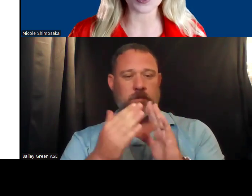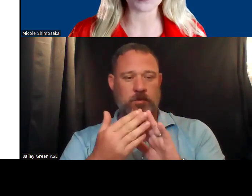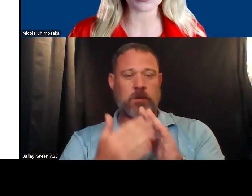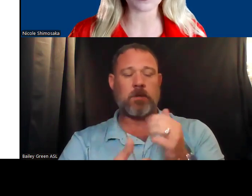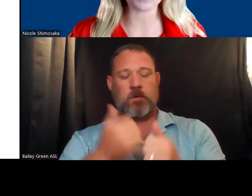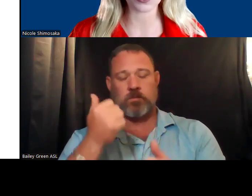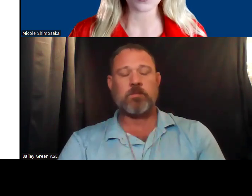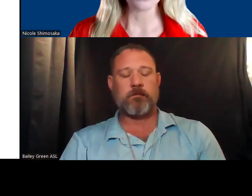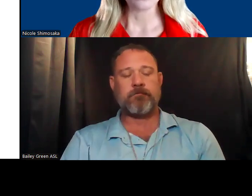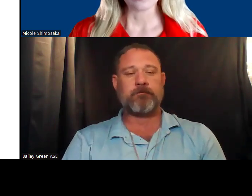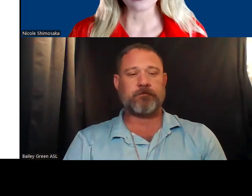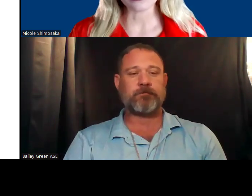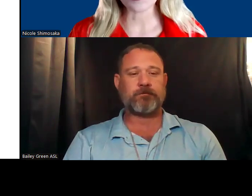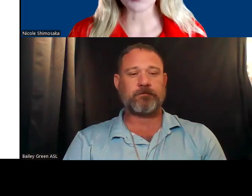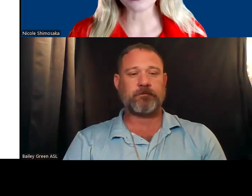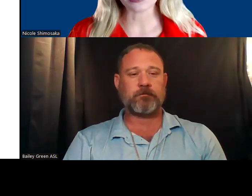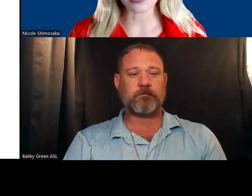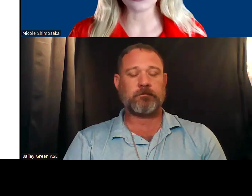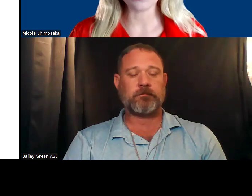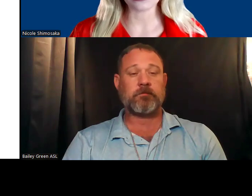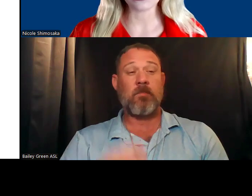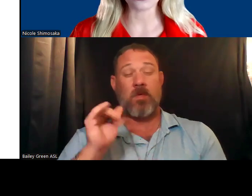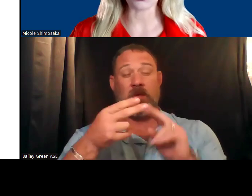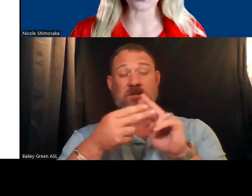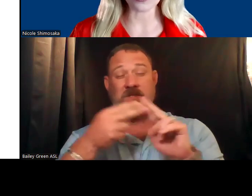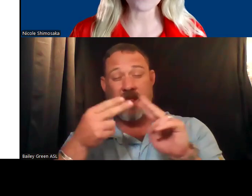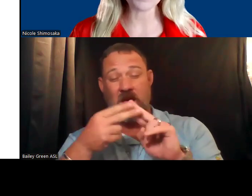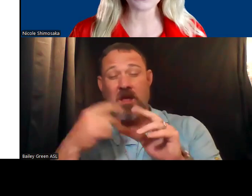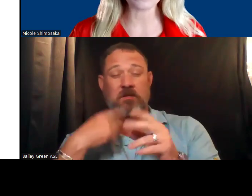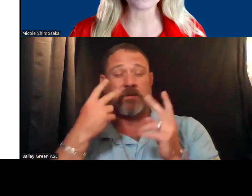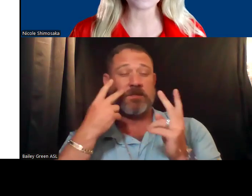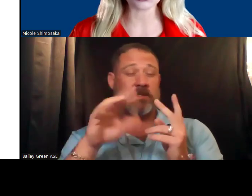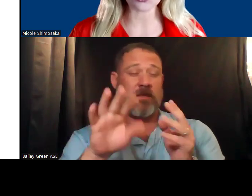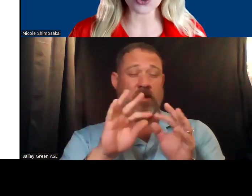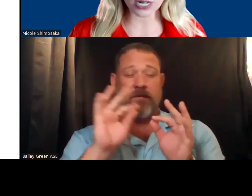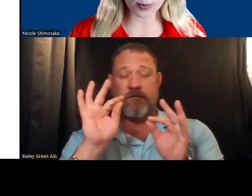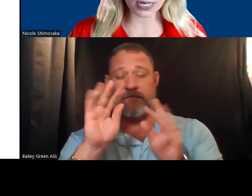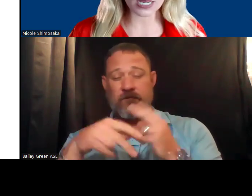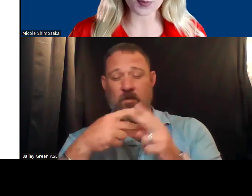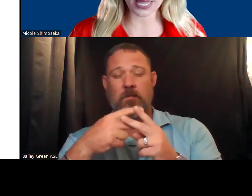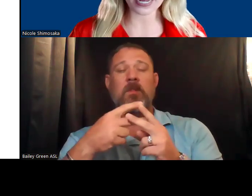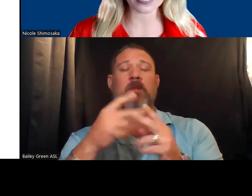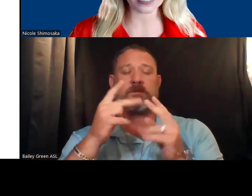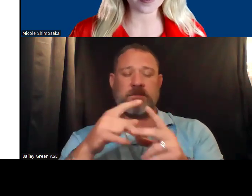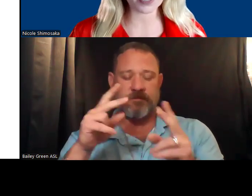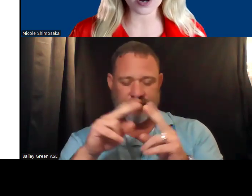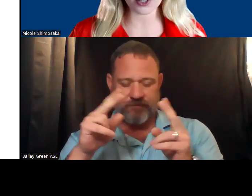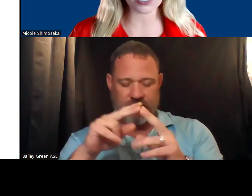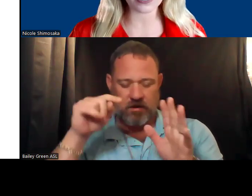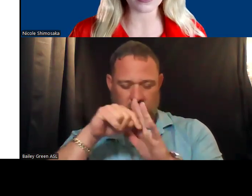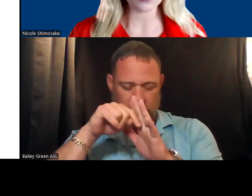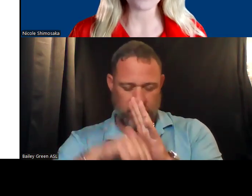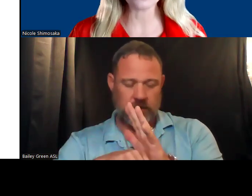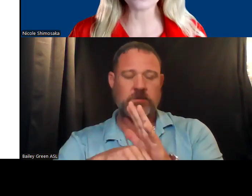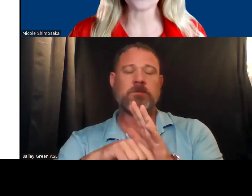them most. In the subsequent slides, you'll see that our current formula is extremely complex and convoluted